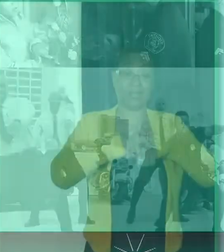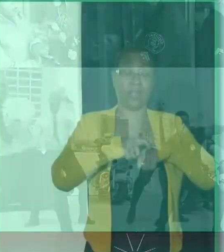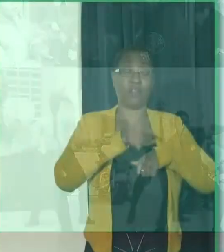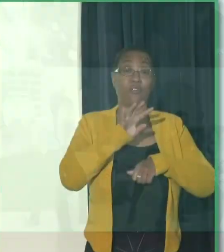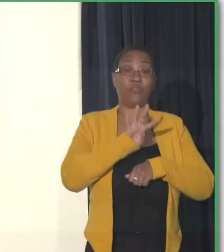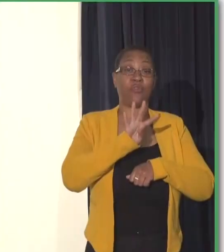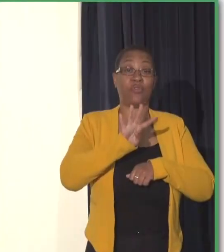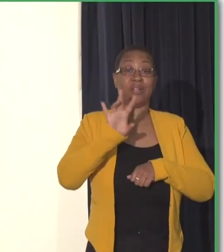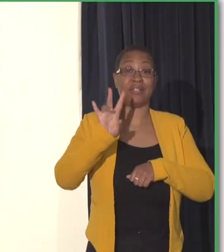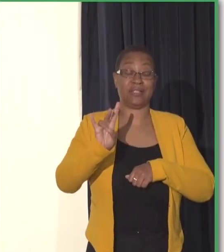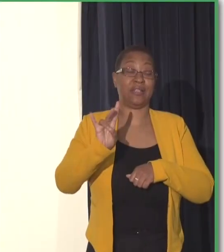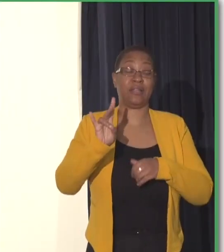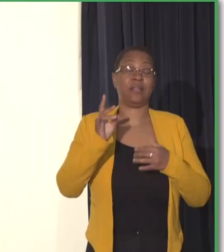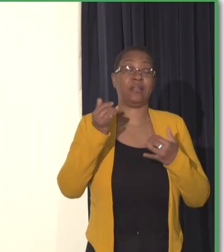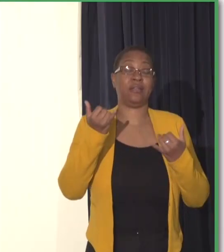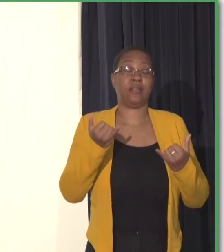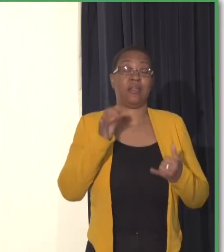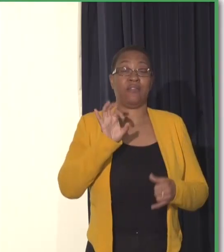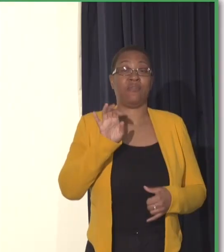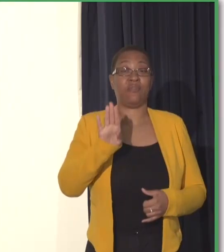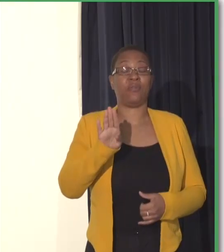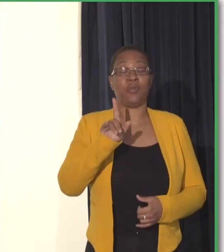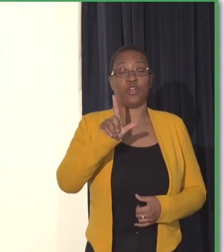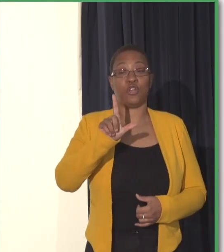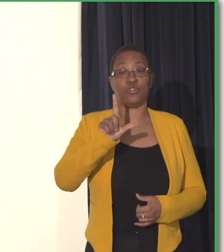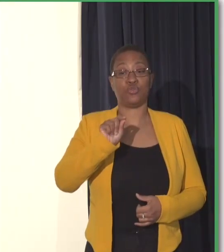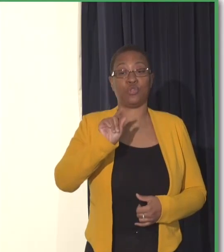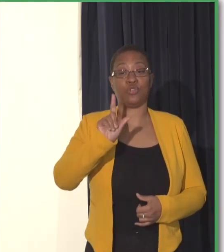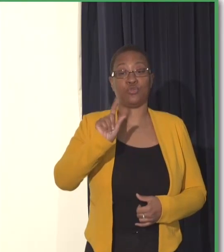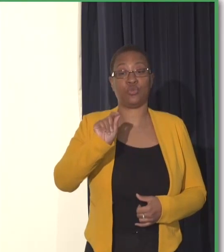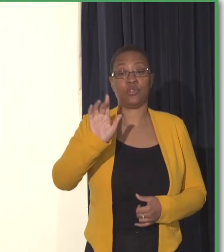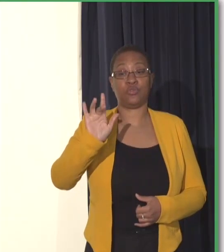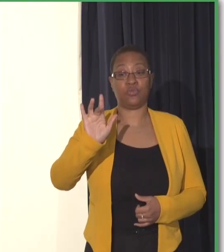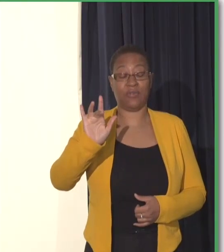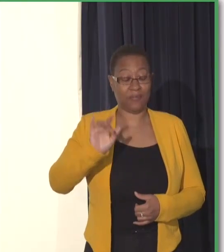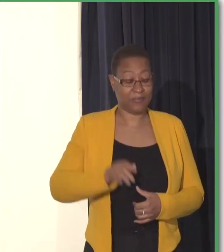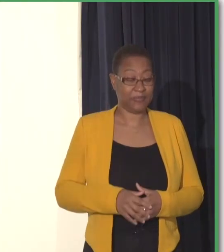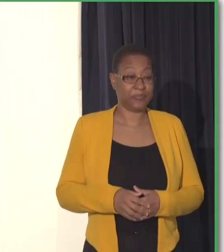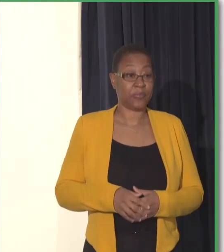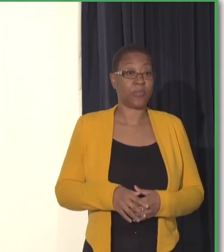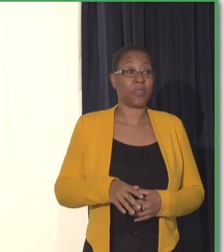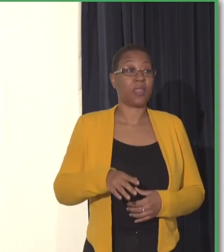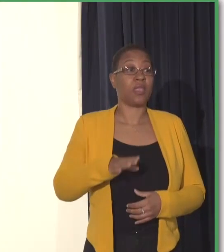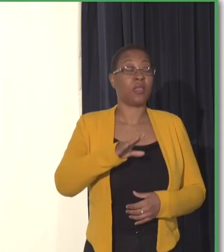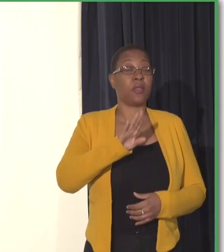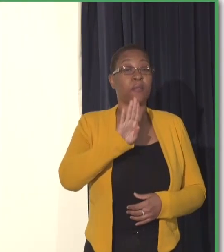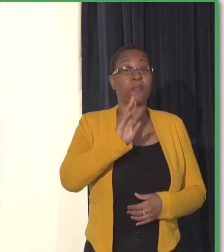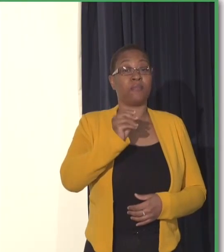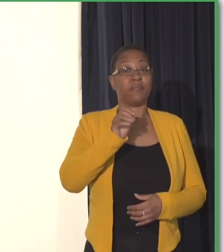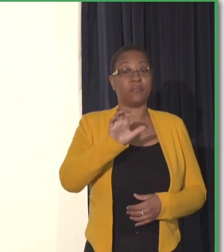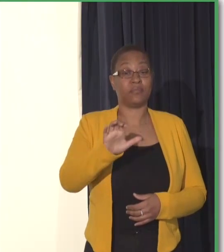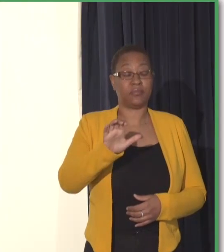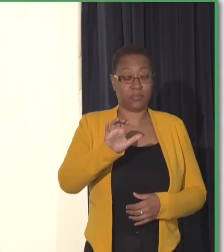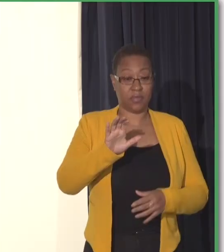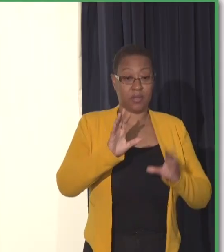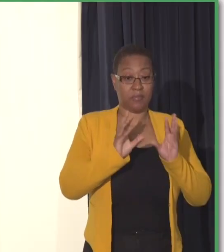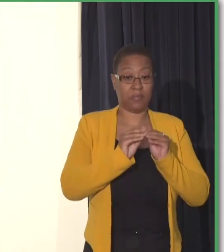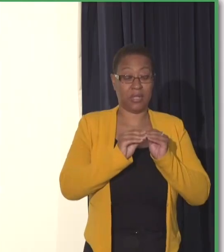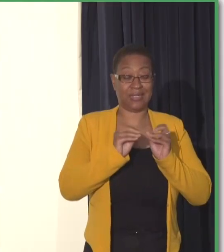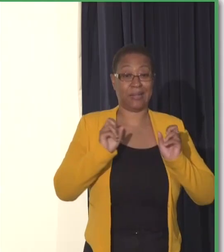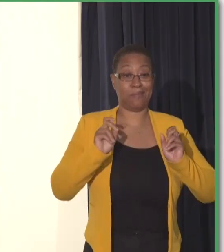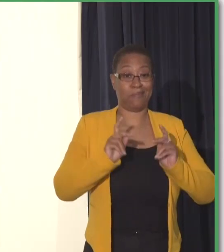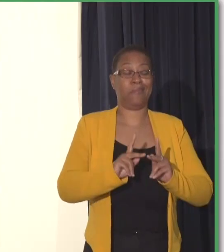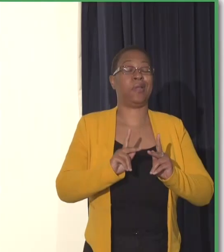4:47, today is the February 20th, 2025. The Board of Police Commission meeting is back